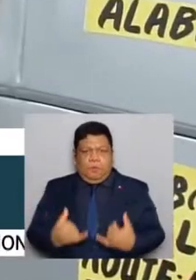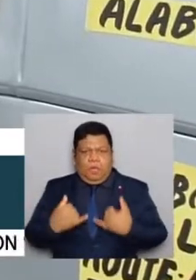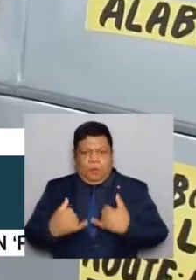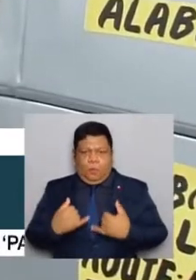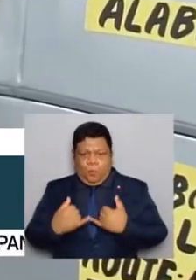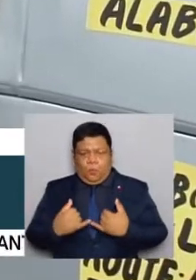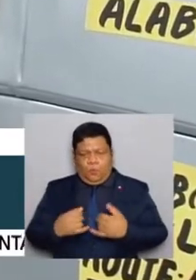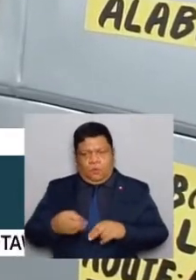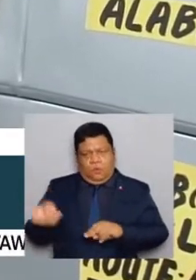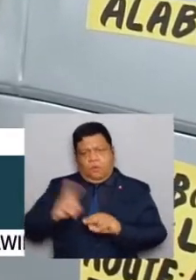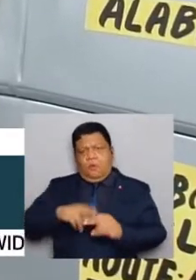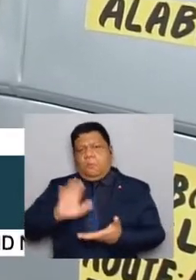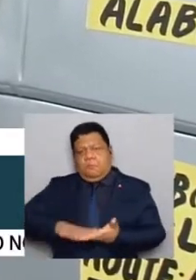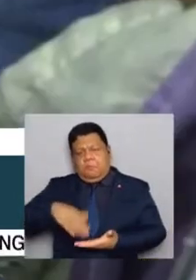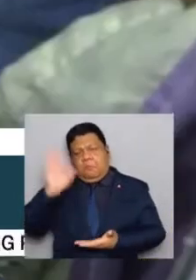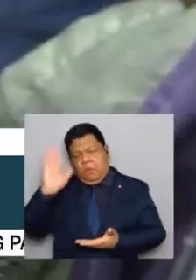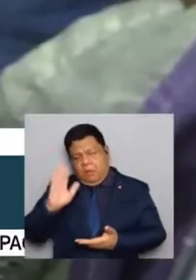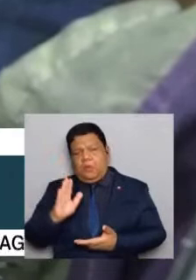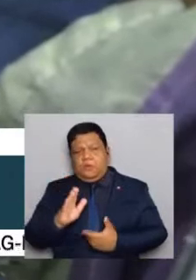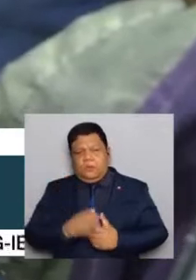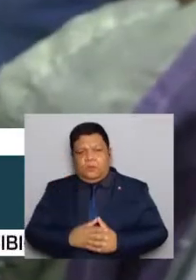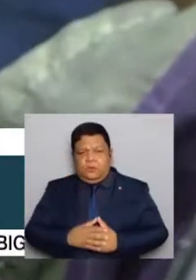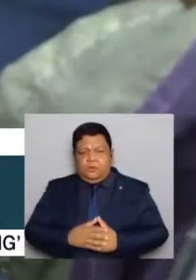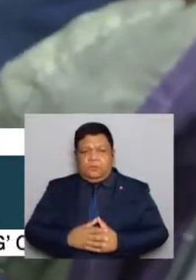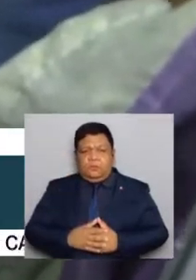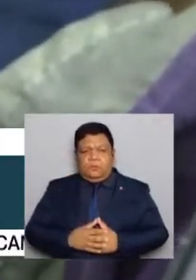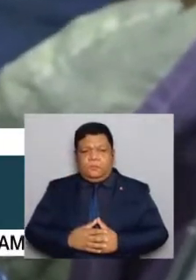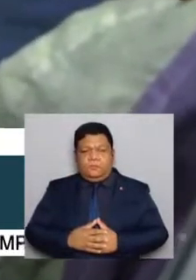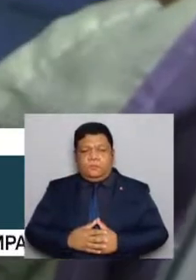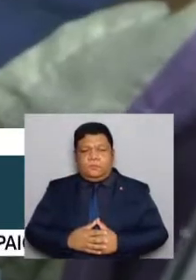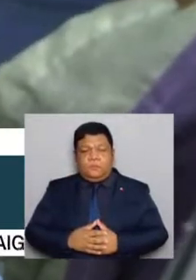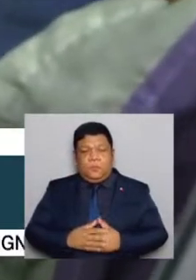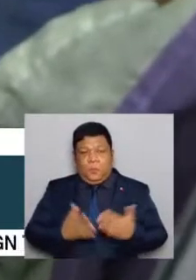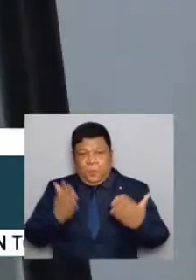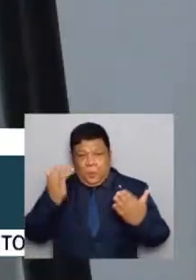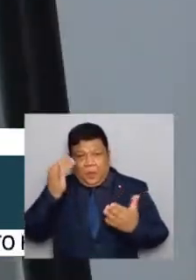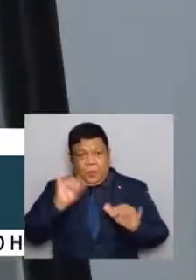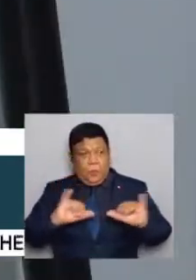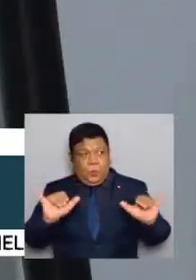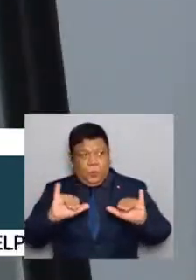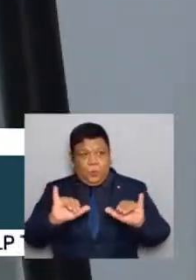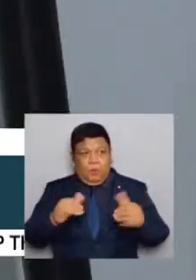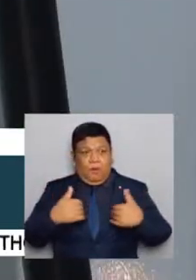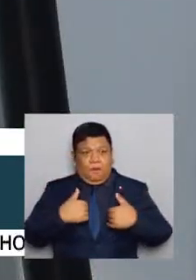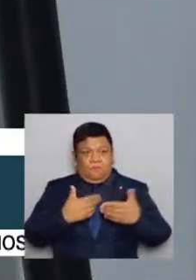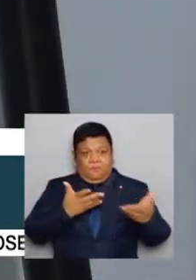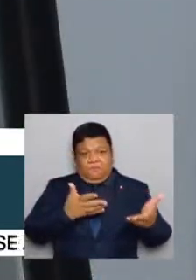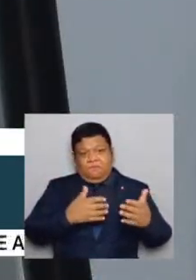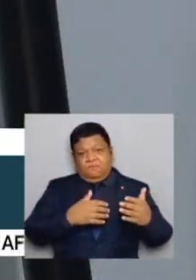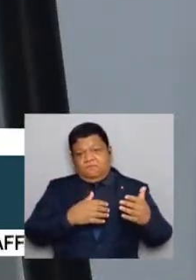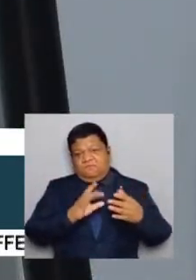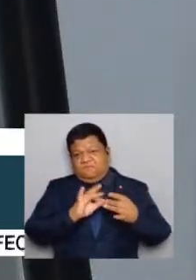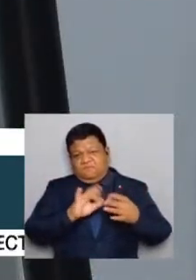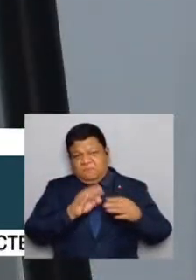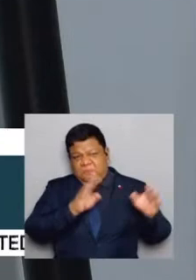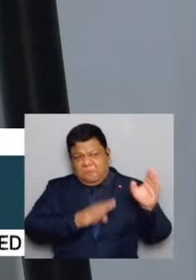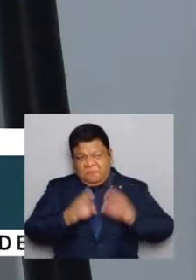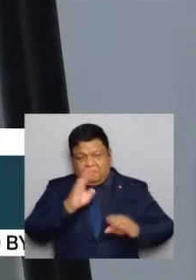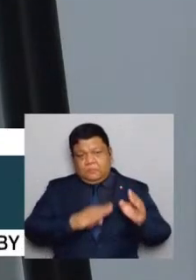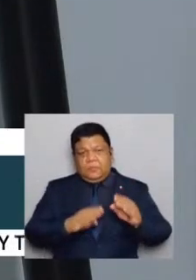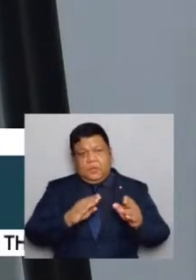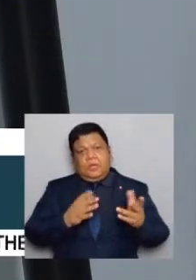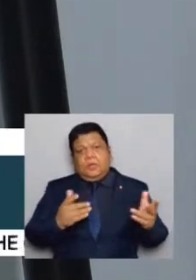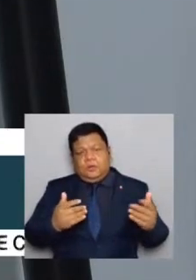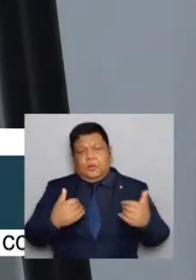taas pa rin ngayon ang mangyayaring adjustment. Habang hindi nababago yung apat na yun na sinabi ko, ini-expect po talaga natin,